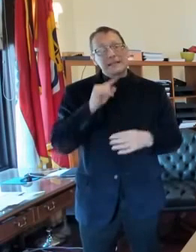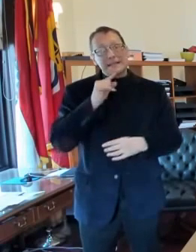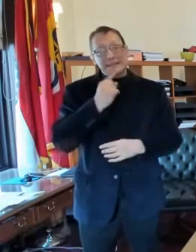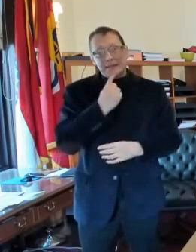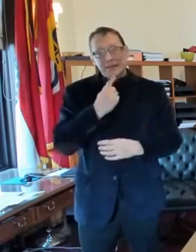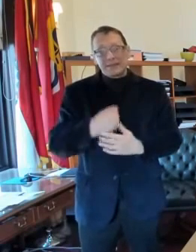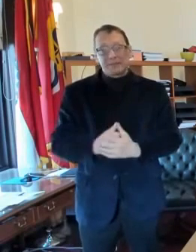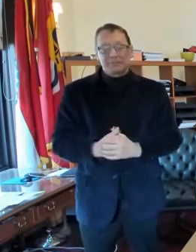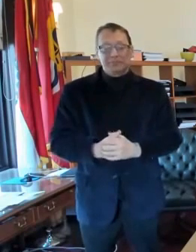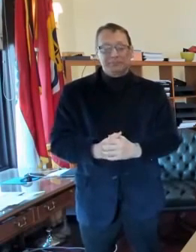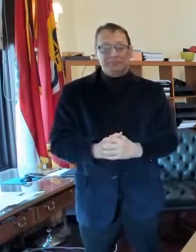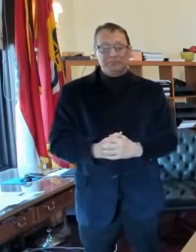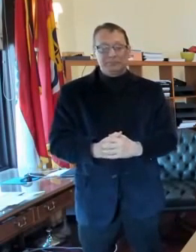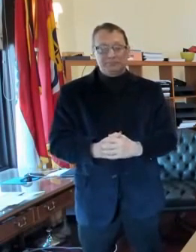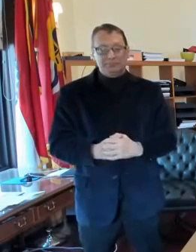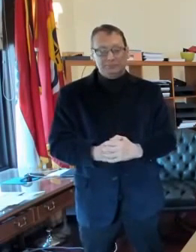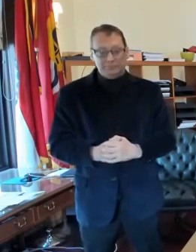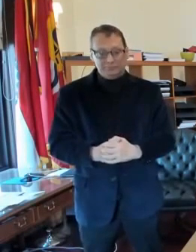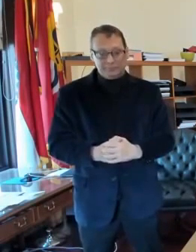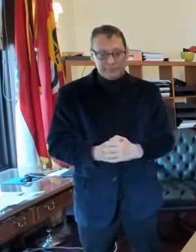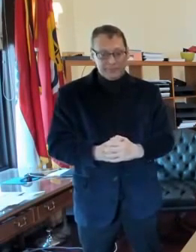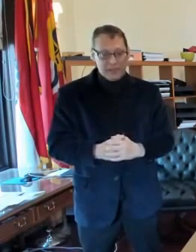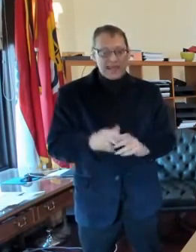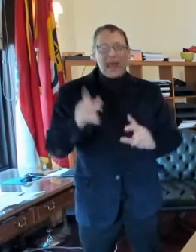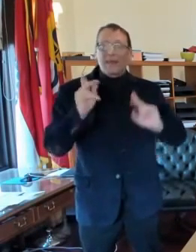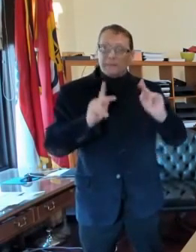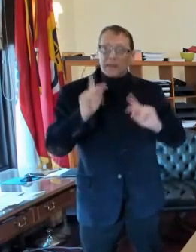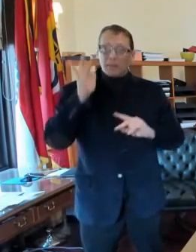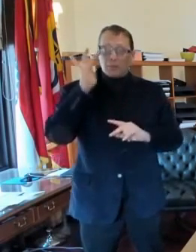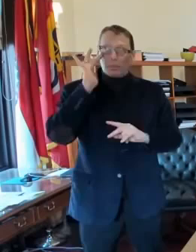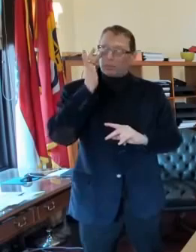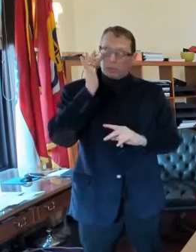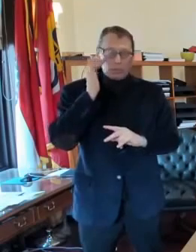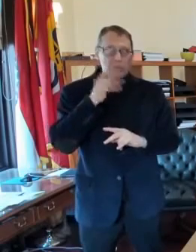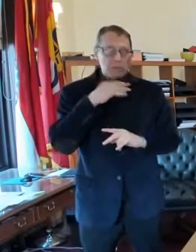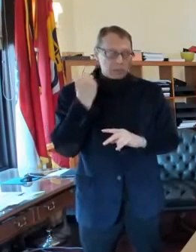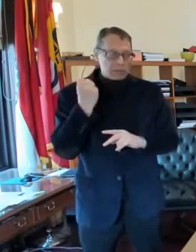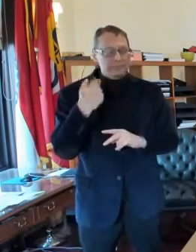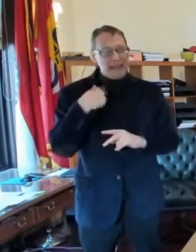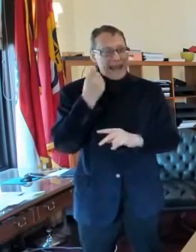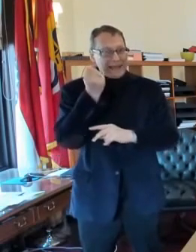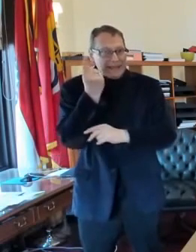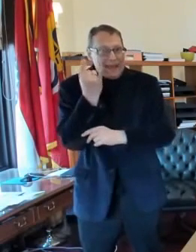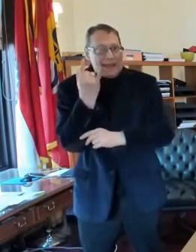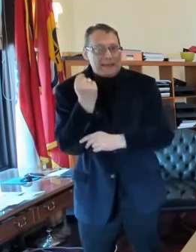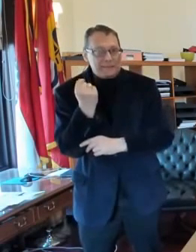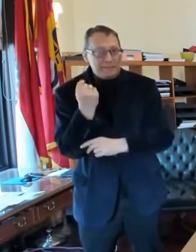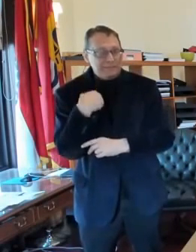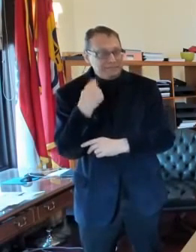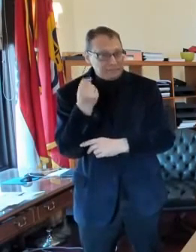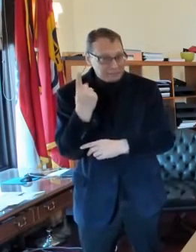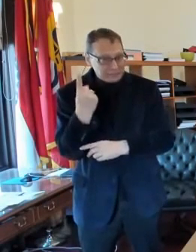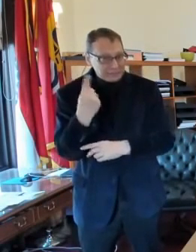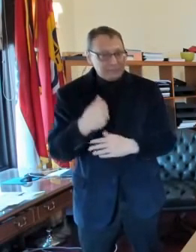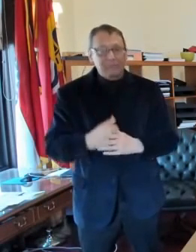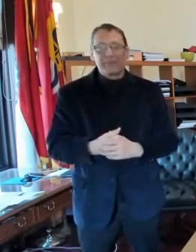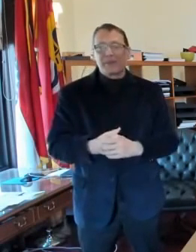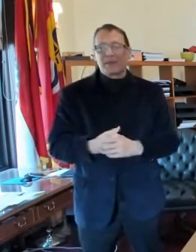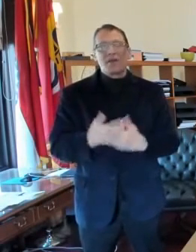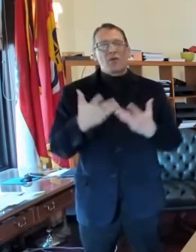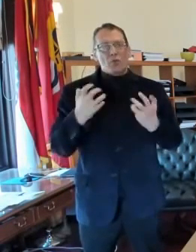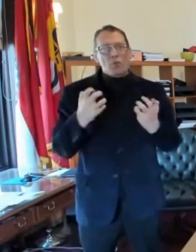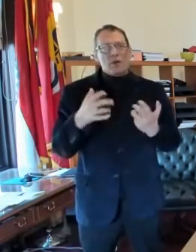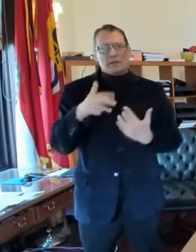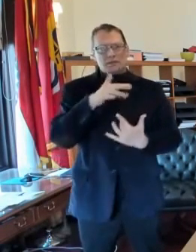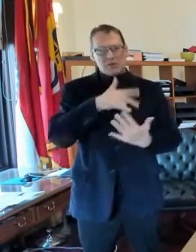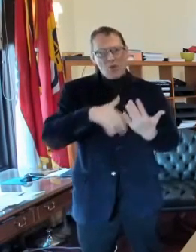know, people are tired of this. I get it. We're fatigued. We want to socialize.